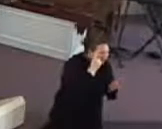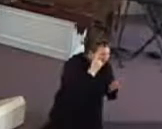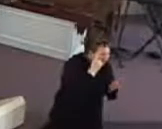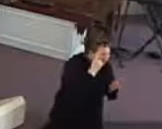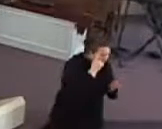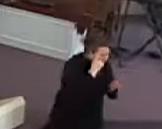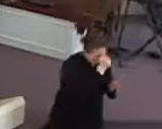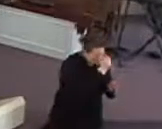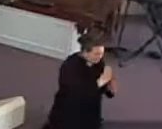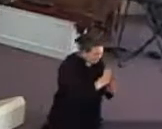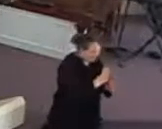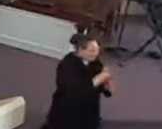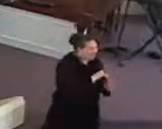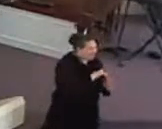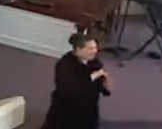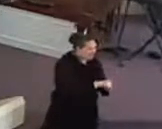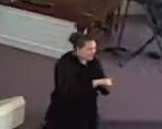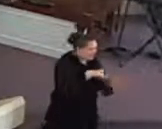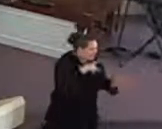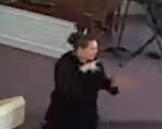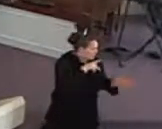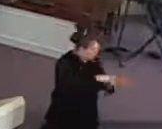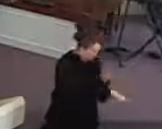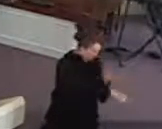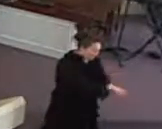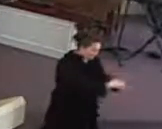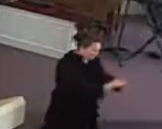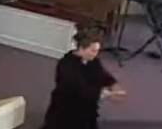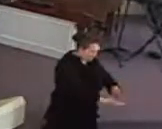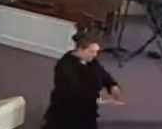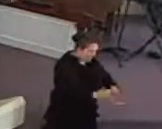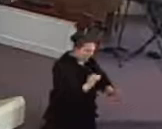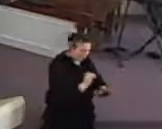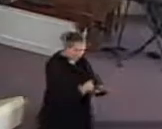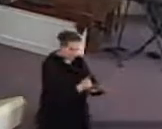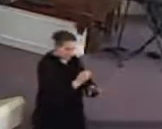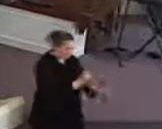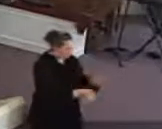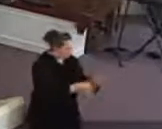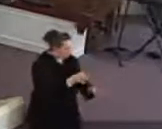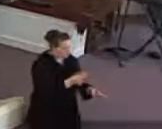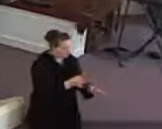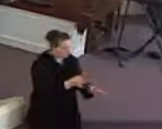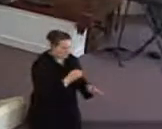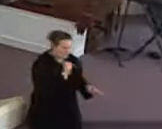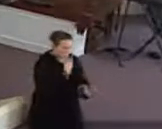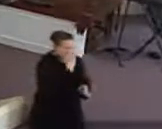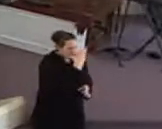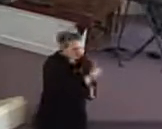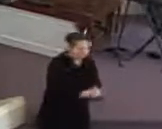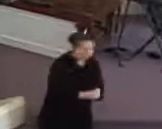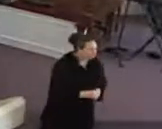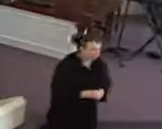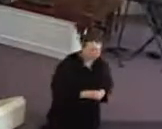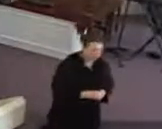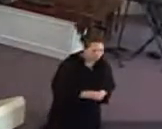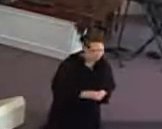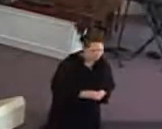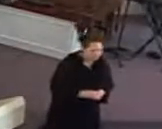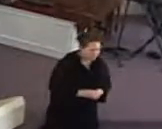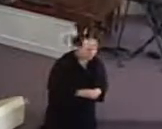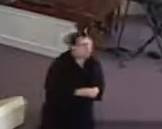died. Come on, immediate justice is not very attractive. You say, well, that's Old Testament. Let me